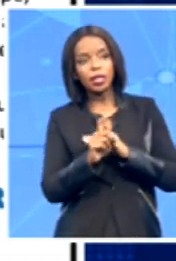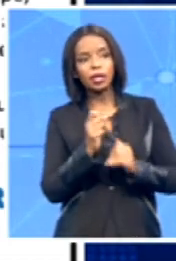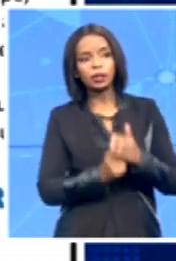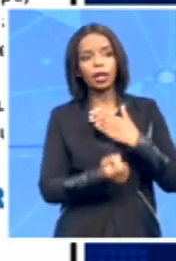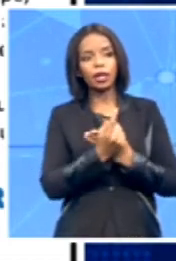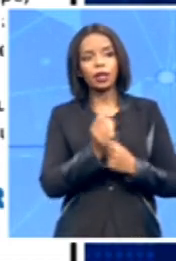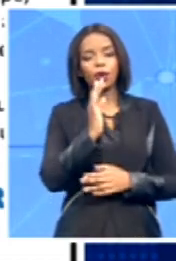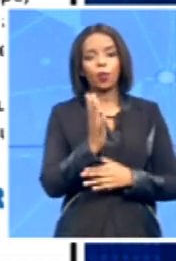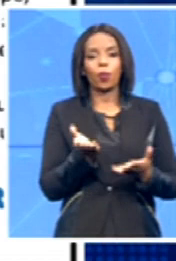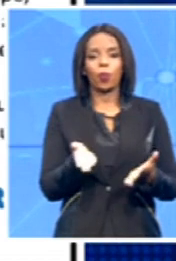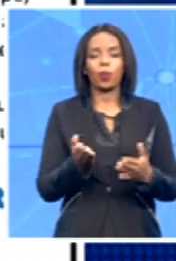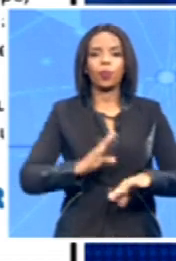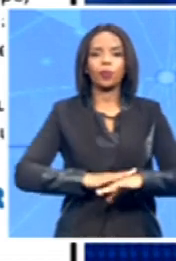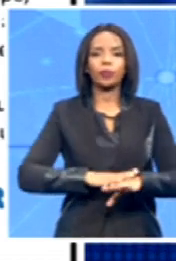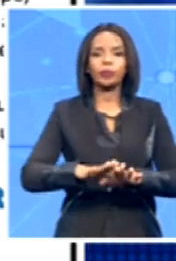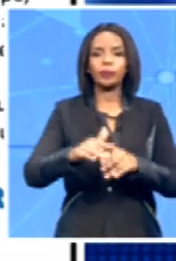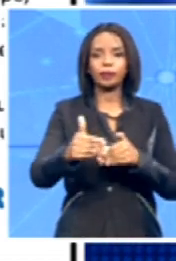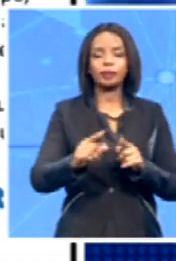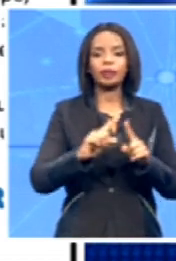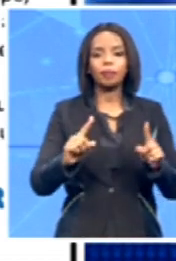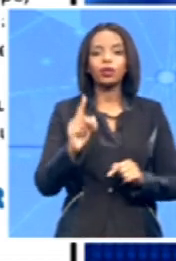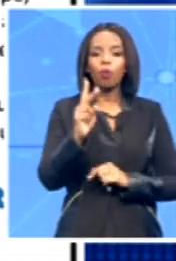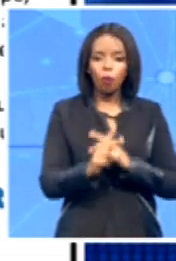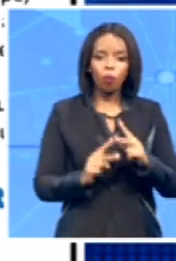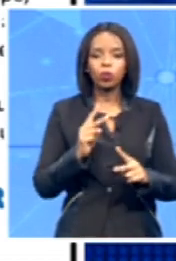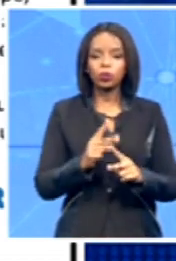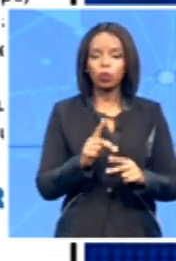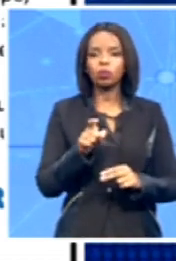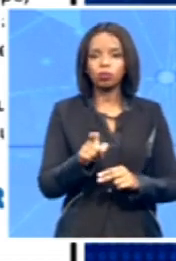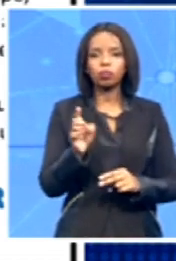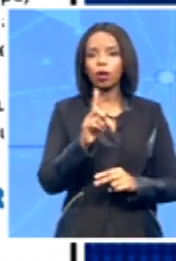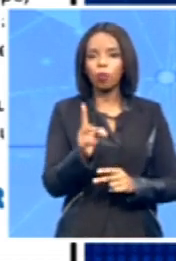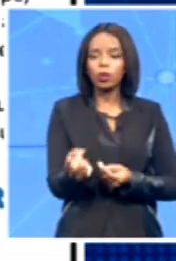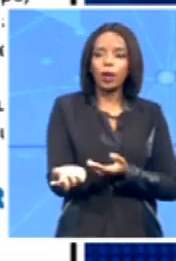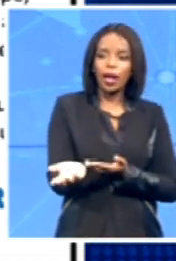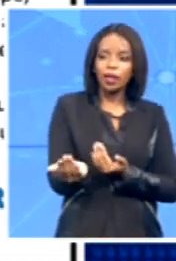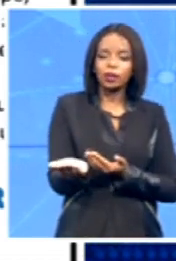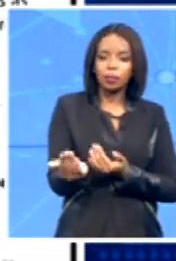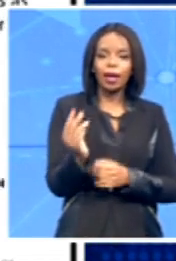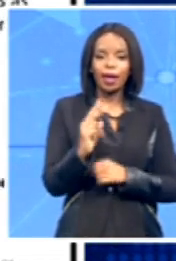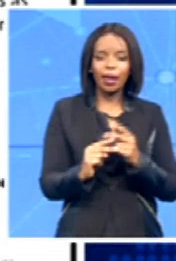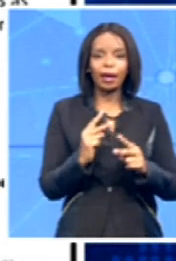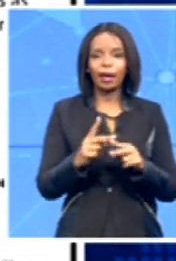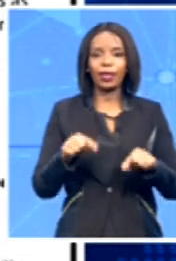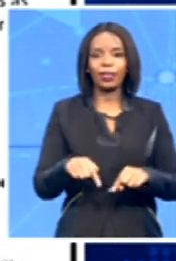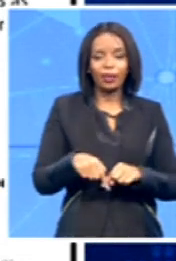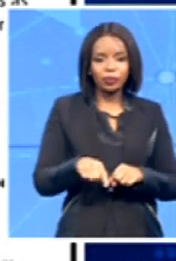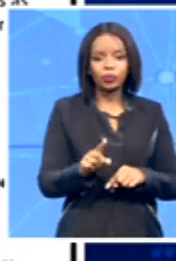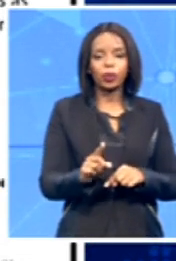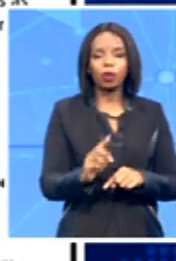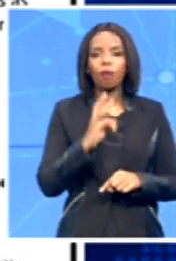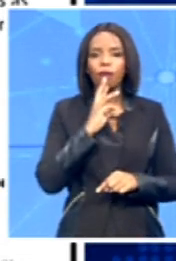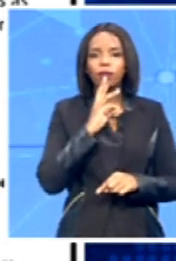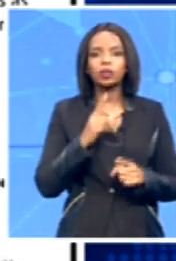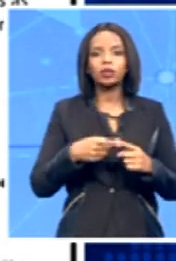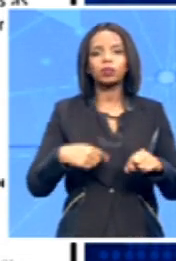tracking against, and we're expecting that for this week to start plateauing and start going down, and obviously every week we'll check against the MRC. So the big questions